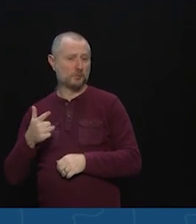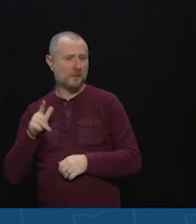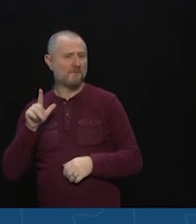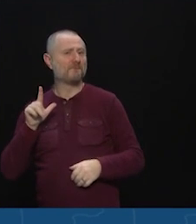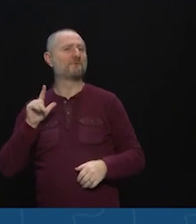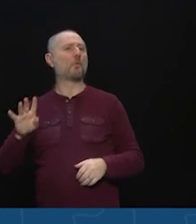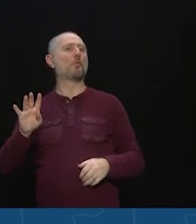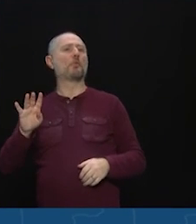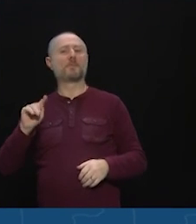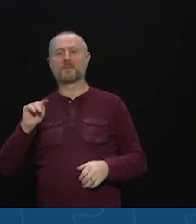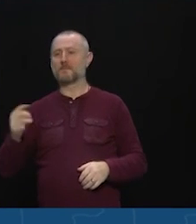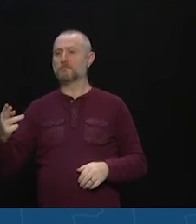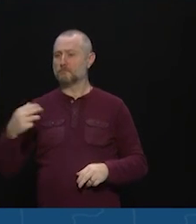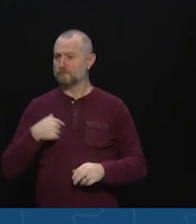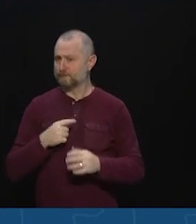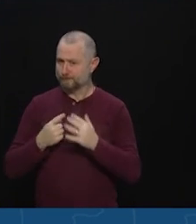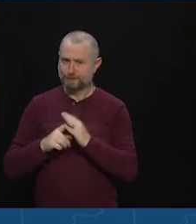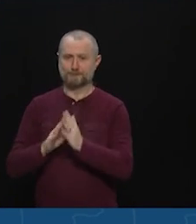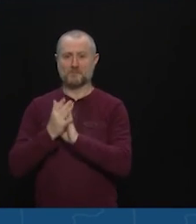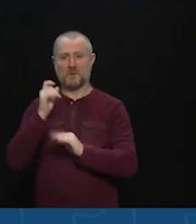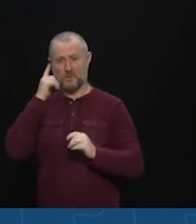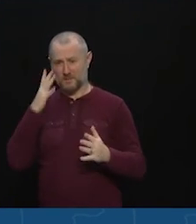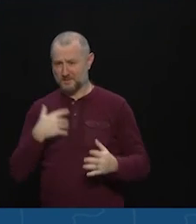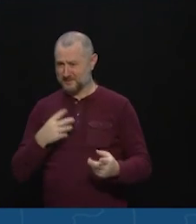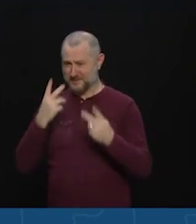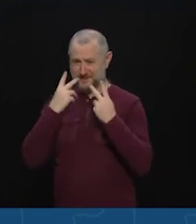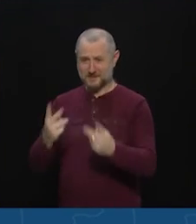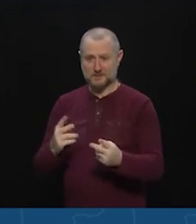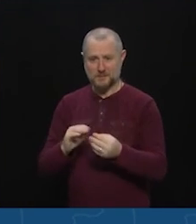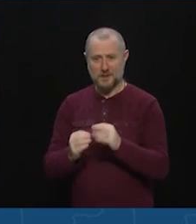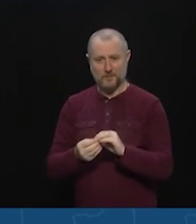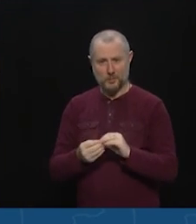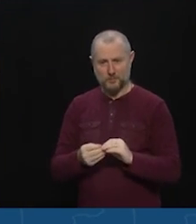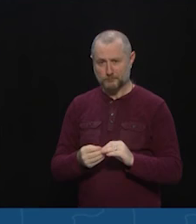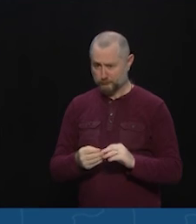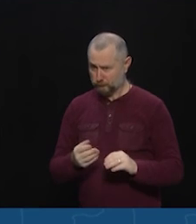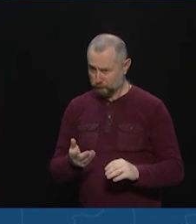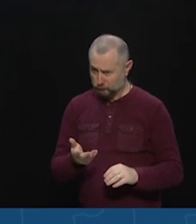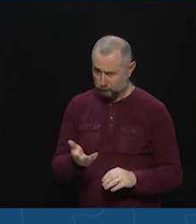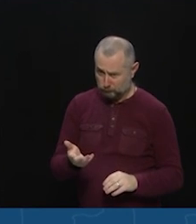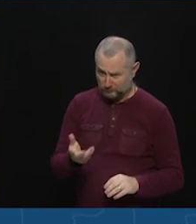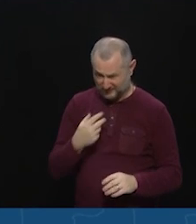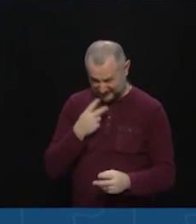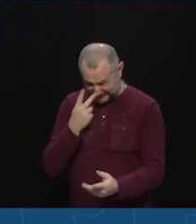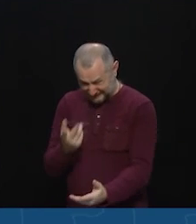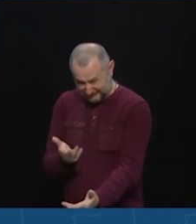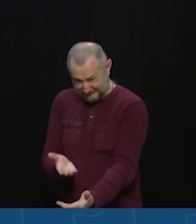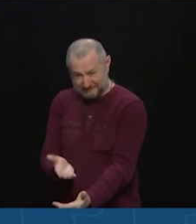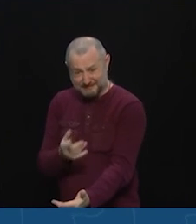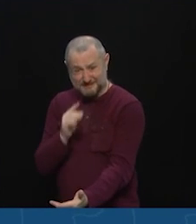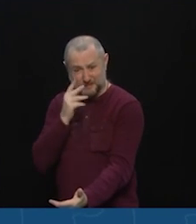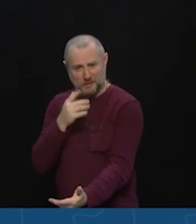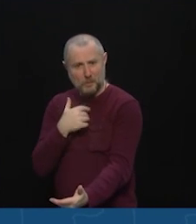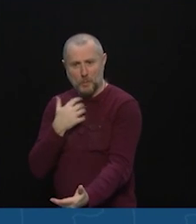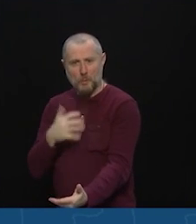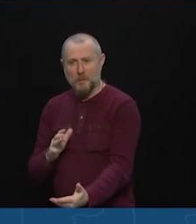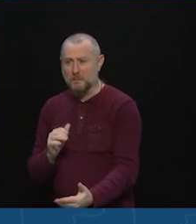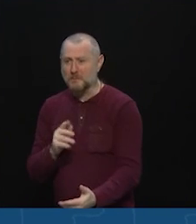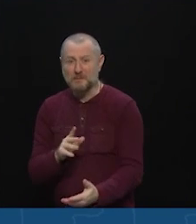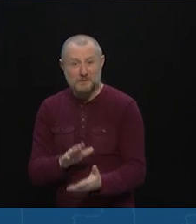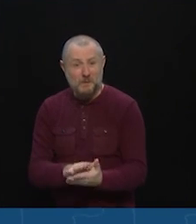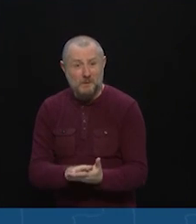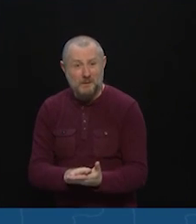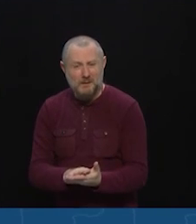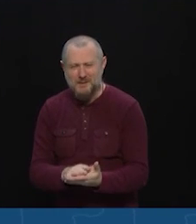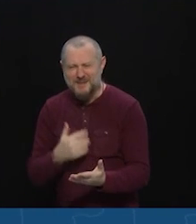August 24th. And we saw the trend happening and occurring where the kids, we wanted to get them back, but people were anxious about sending their children back. I said, here's how we can get